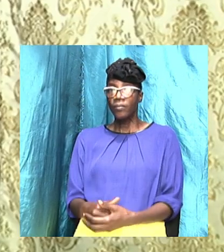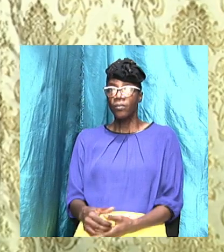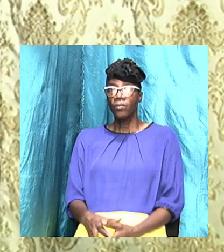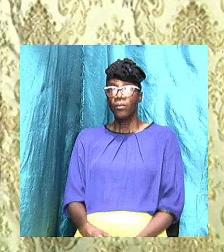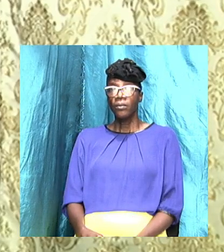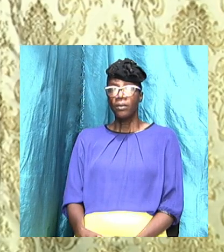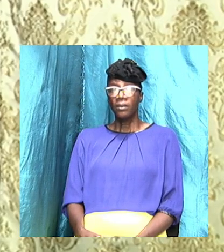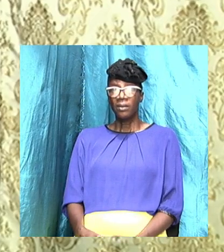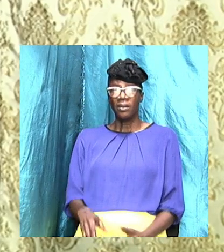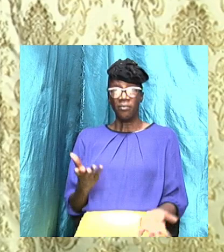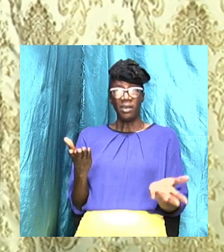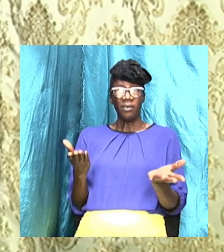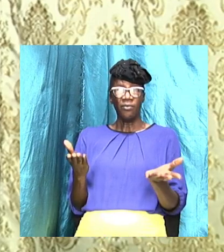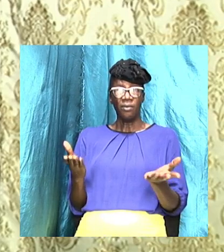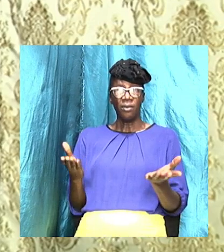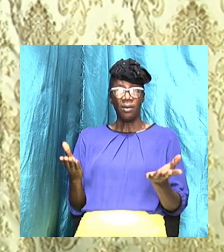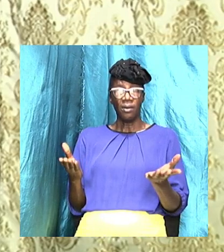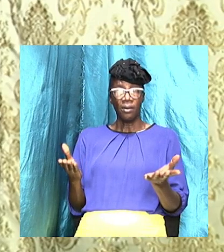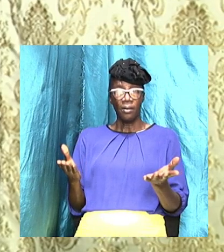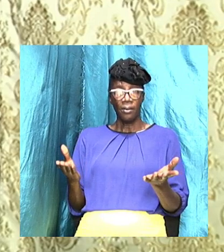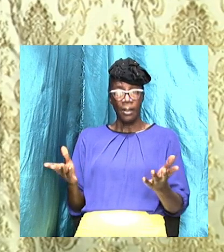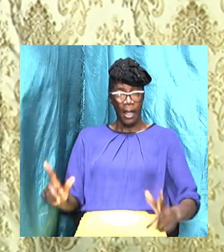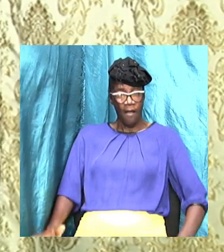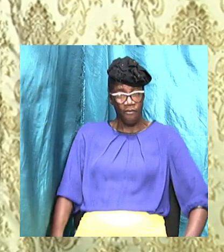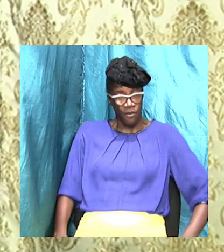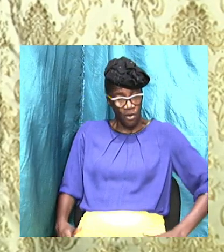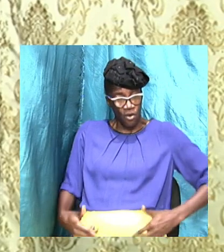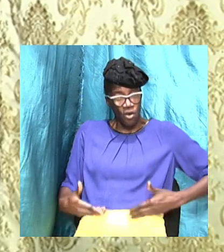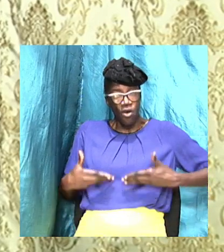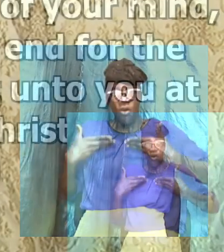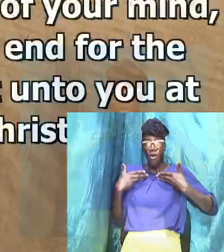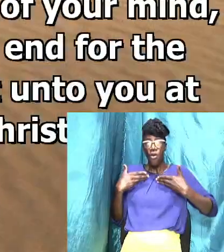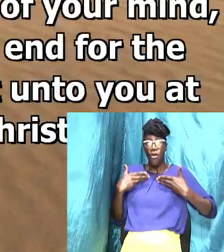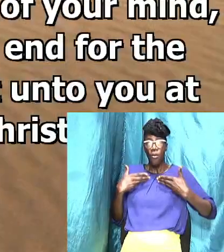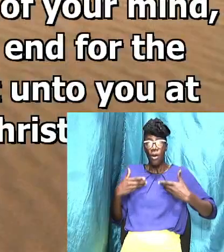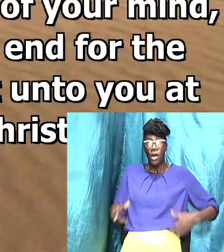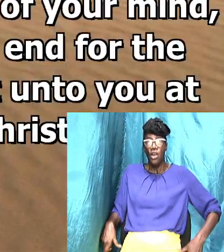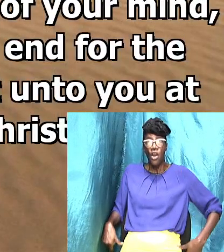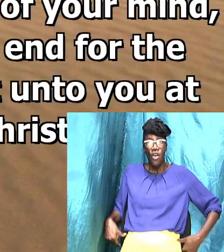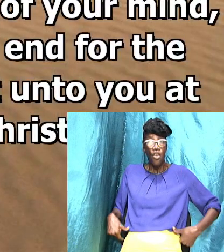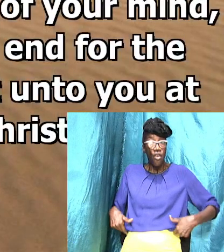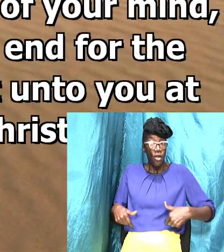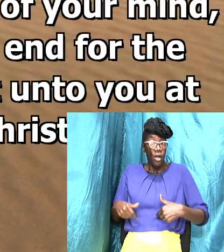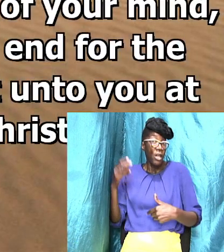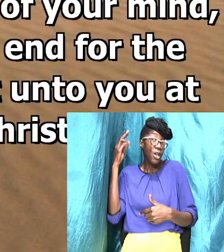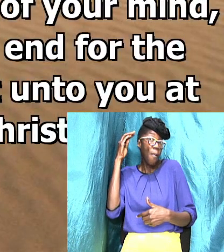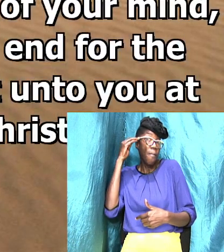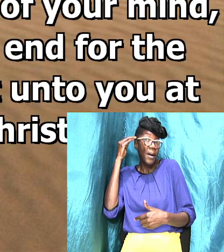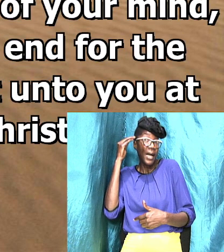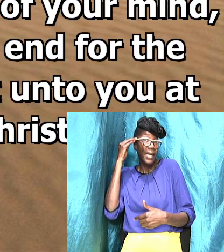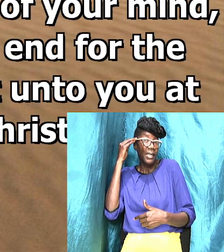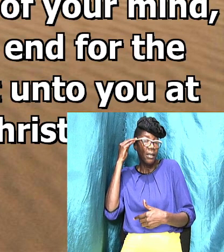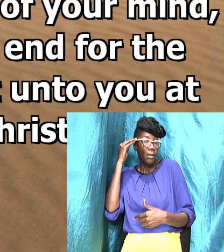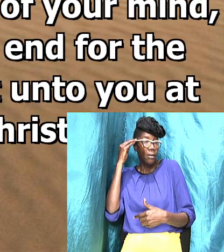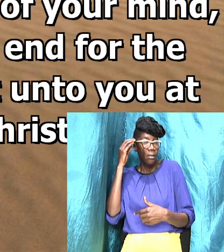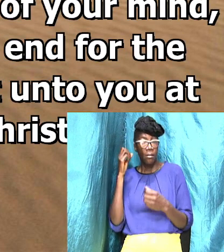It says, wherefore, gird up the loins of your mind, be